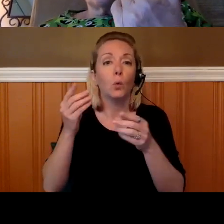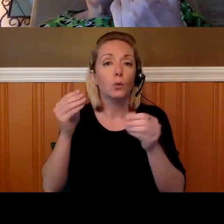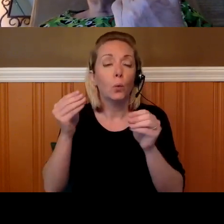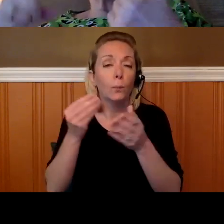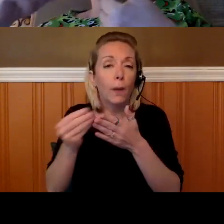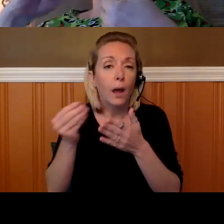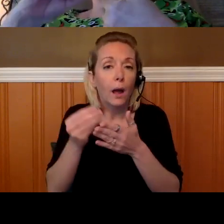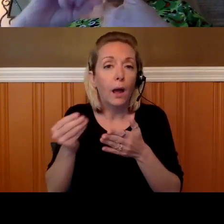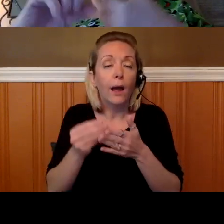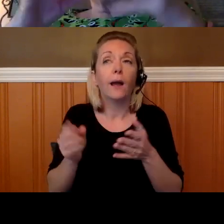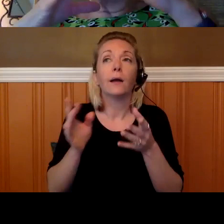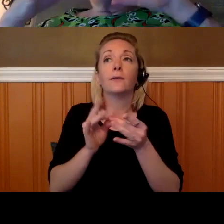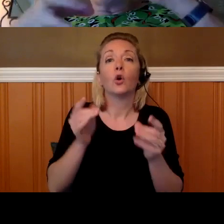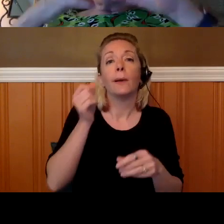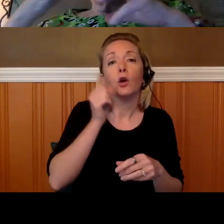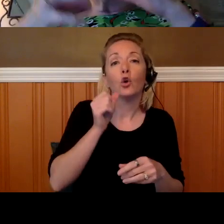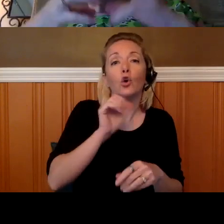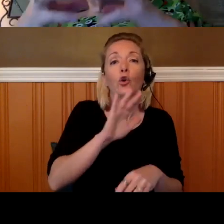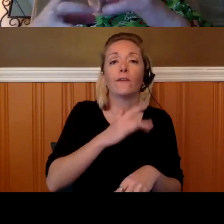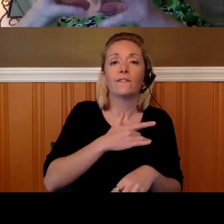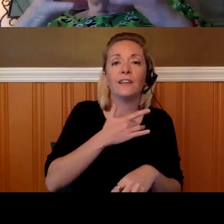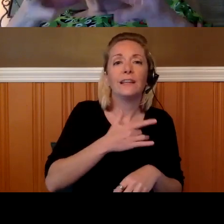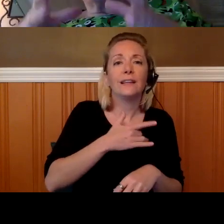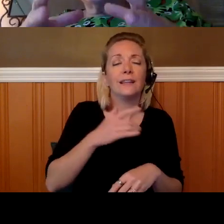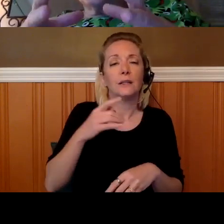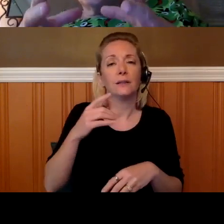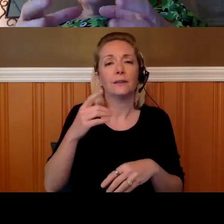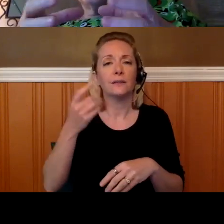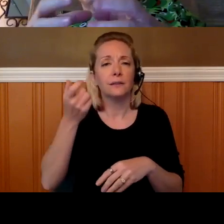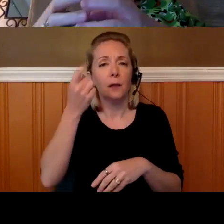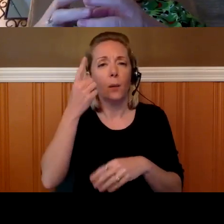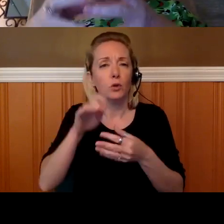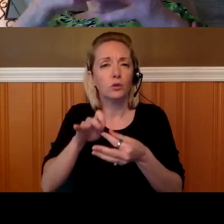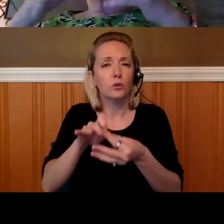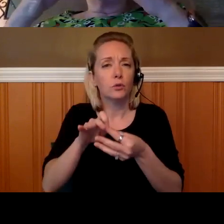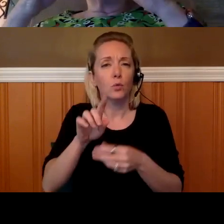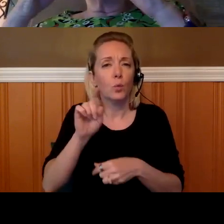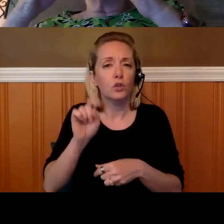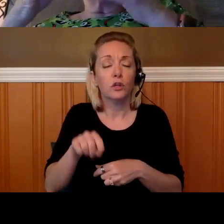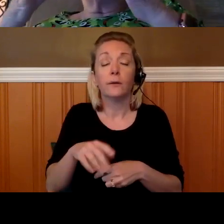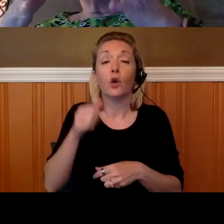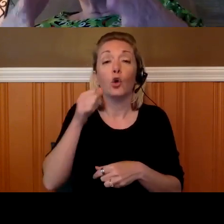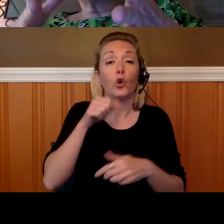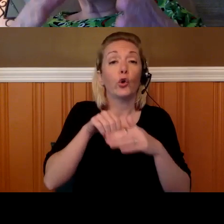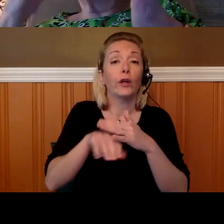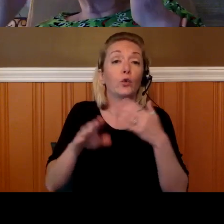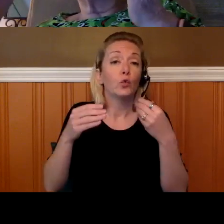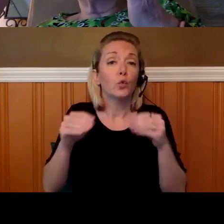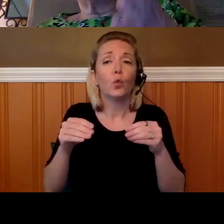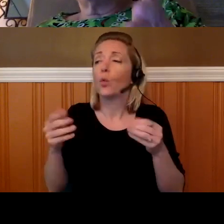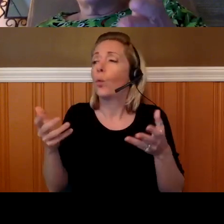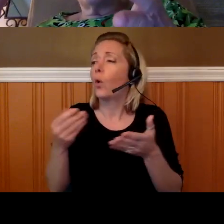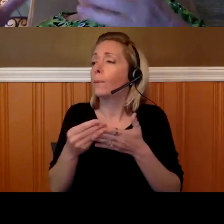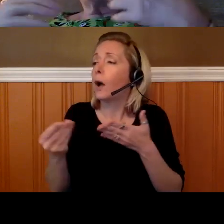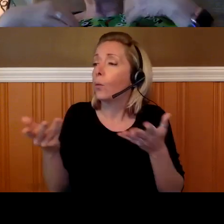to, all of these comprehension questions. The girl went to the store. What did she want to buy? When